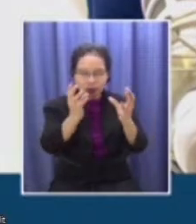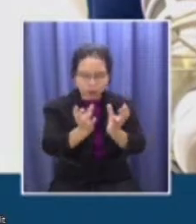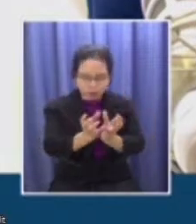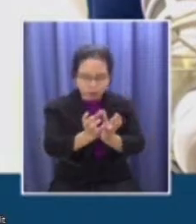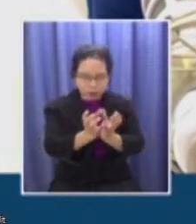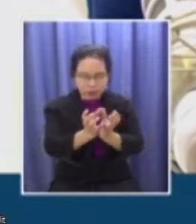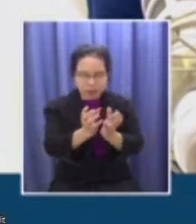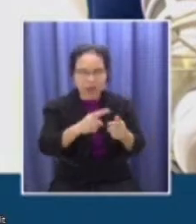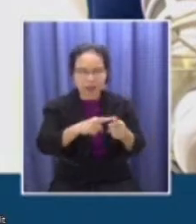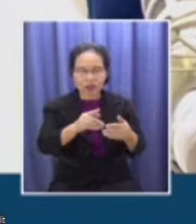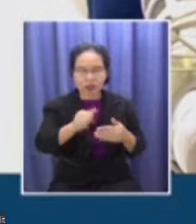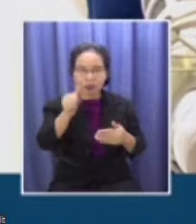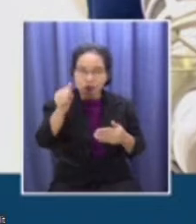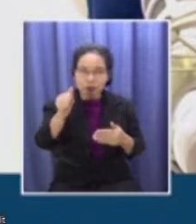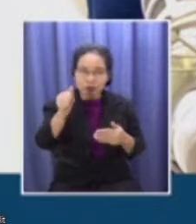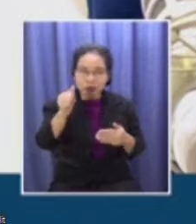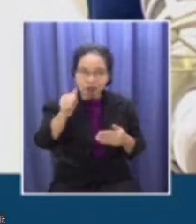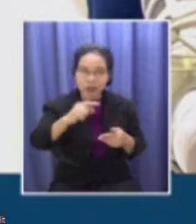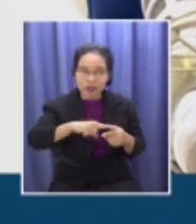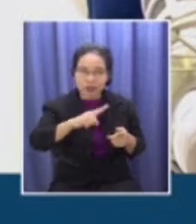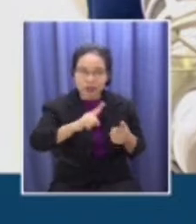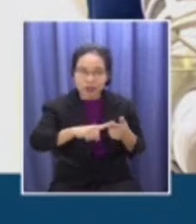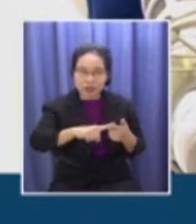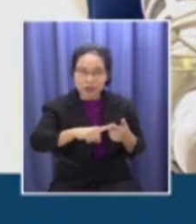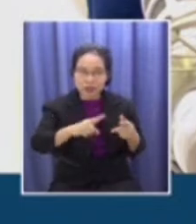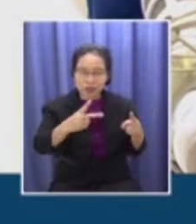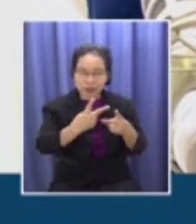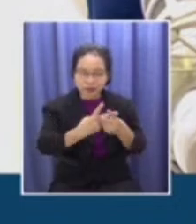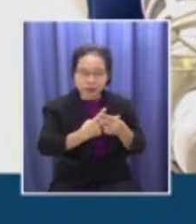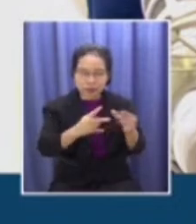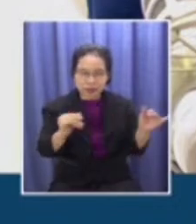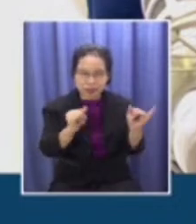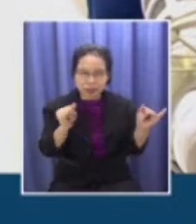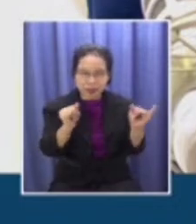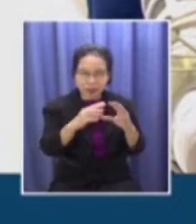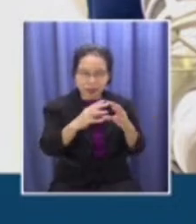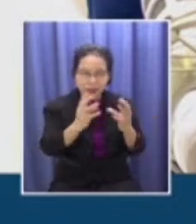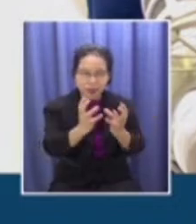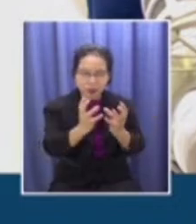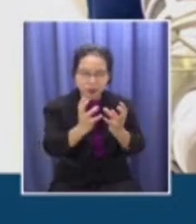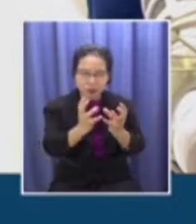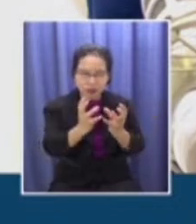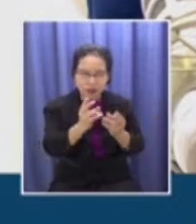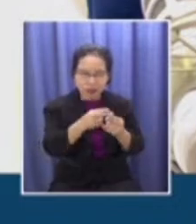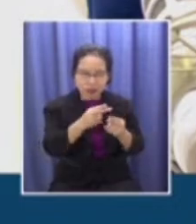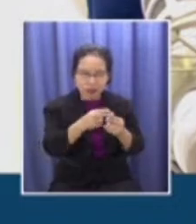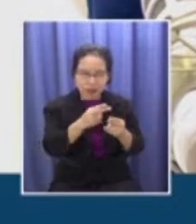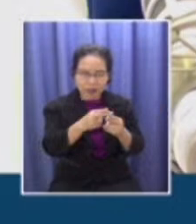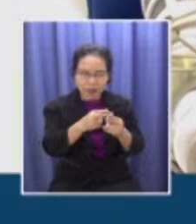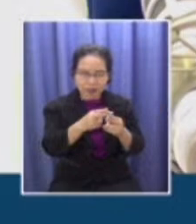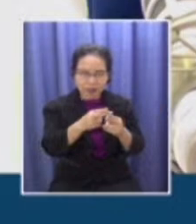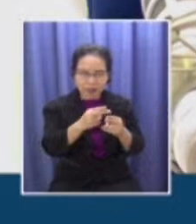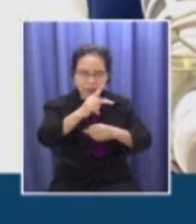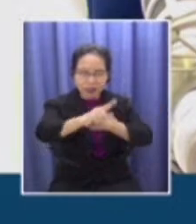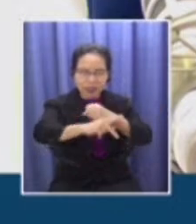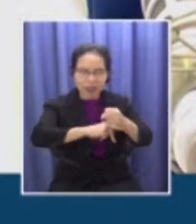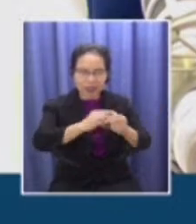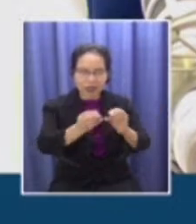obia obetumi akekan na ma meka kire mo no abomo wan betumi akọ